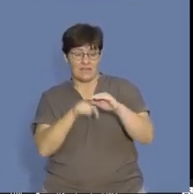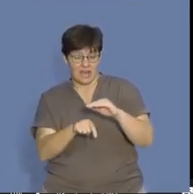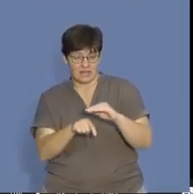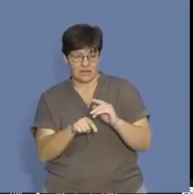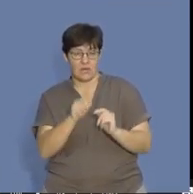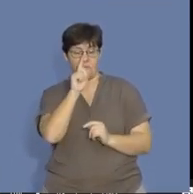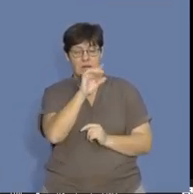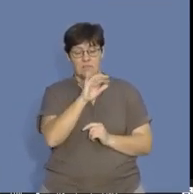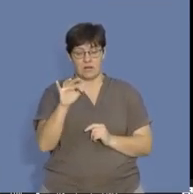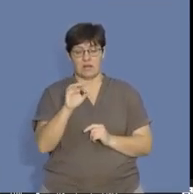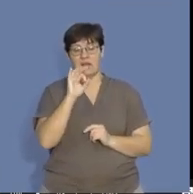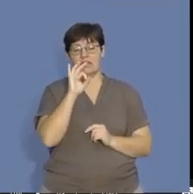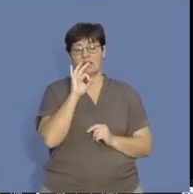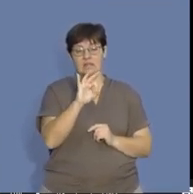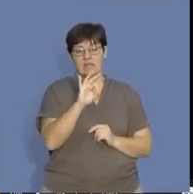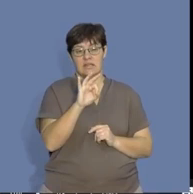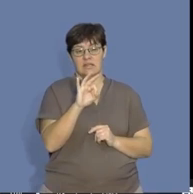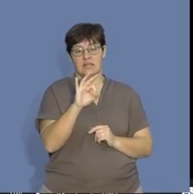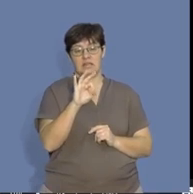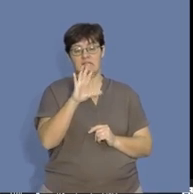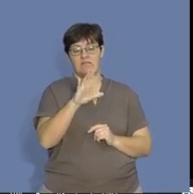right? We're now dividing this by